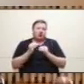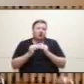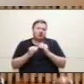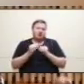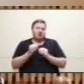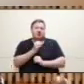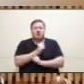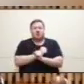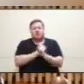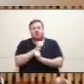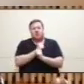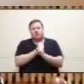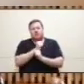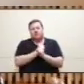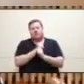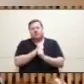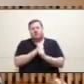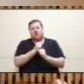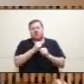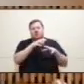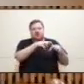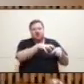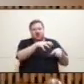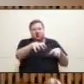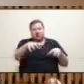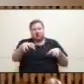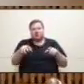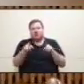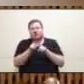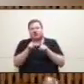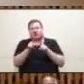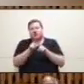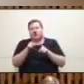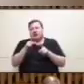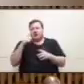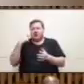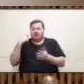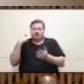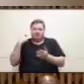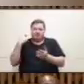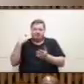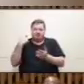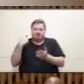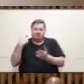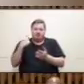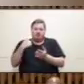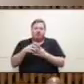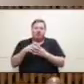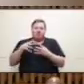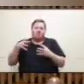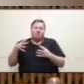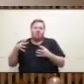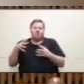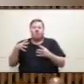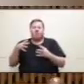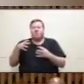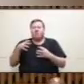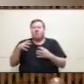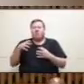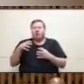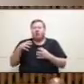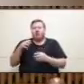stations, and as well as procuring the bulk meters on the water, drinking water